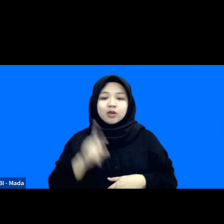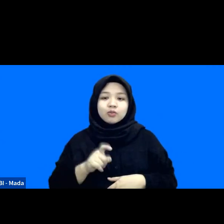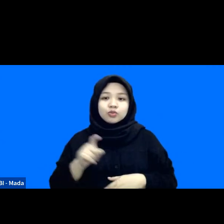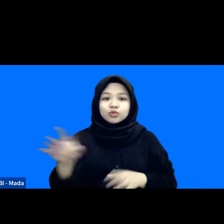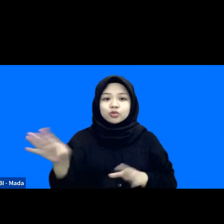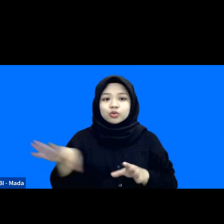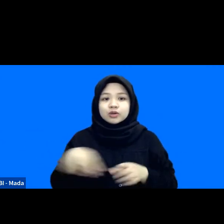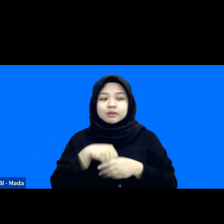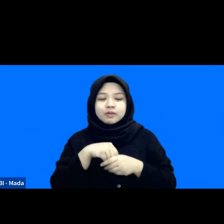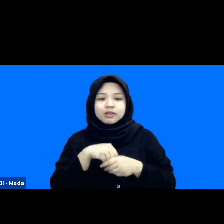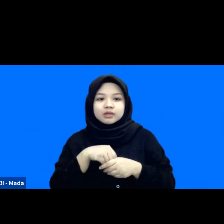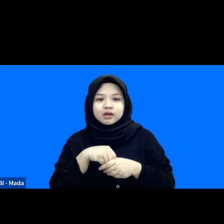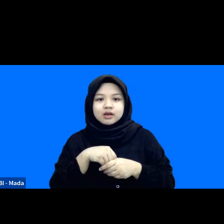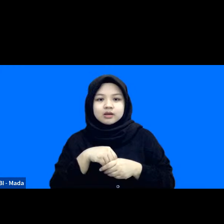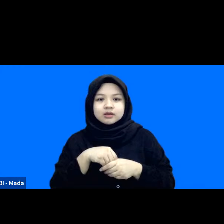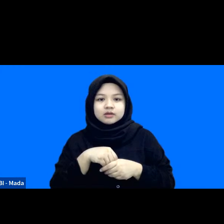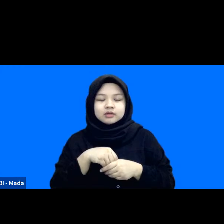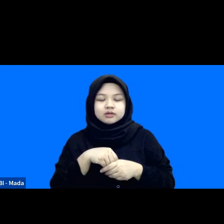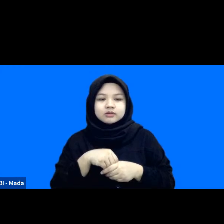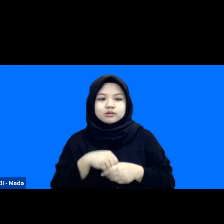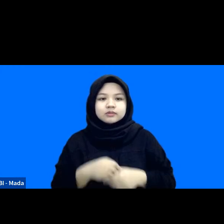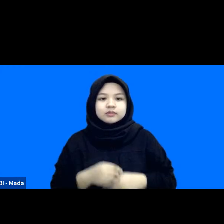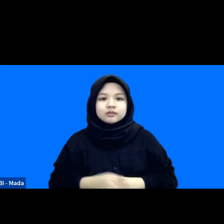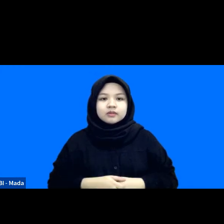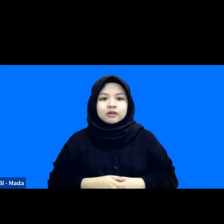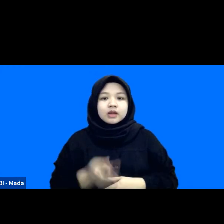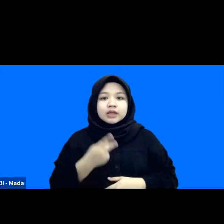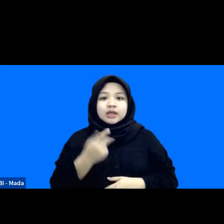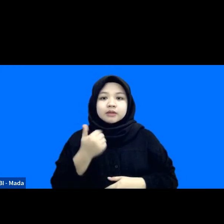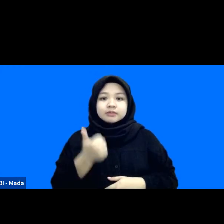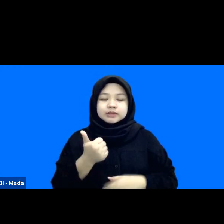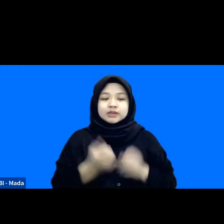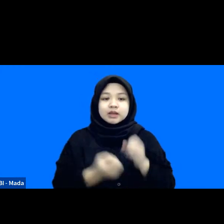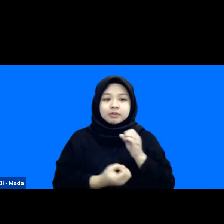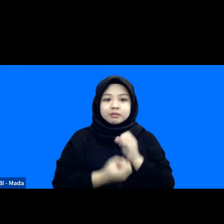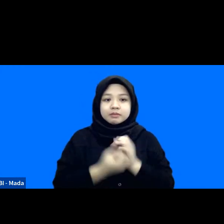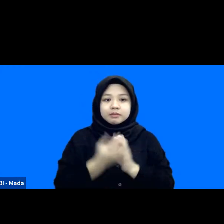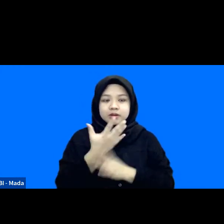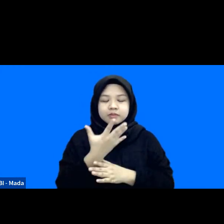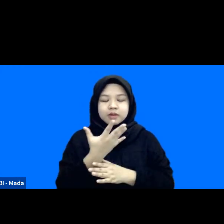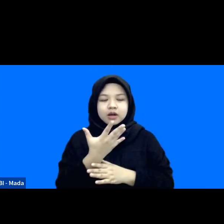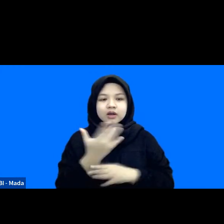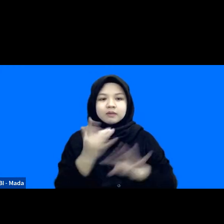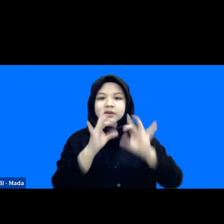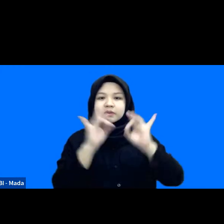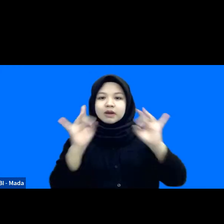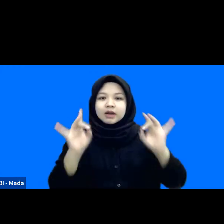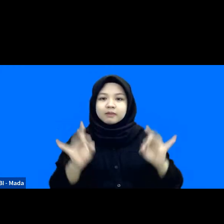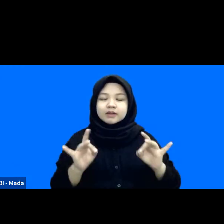try to develop any of the strategies that we would like to use.